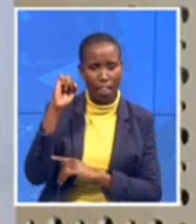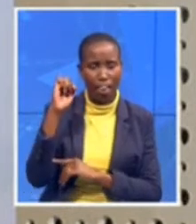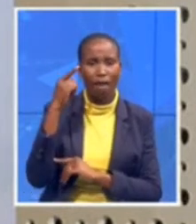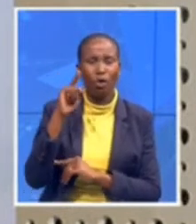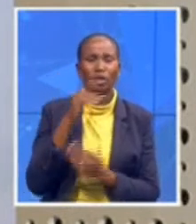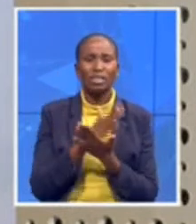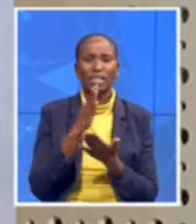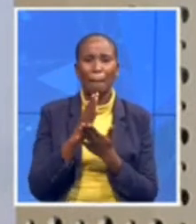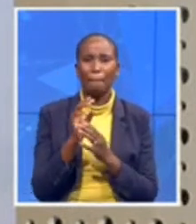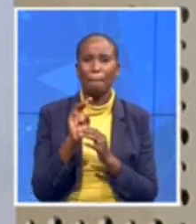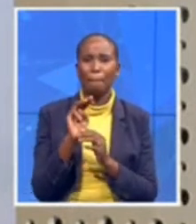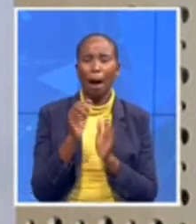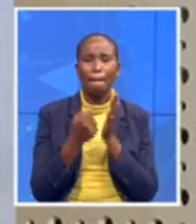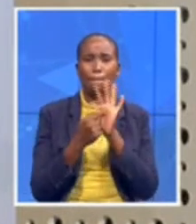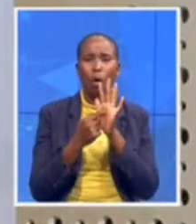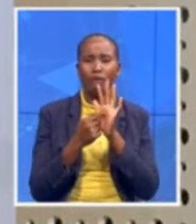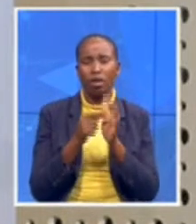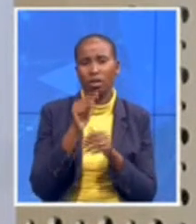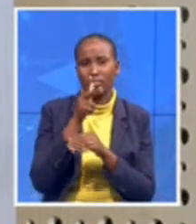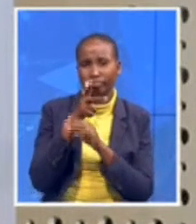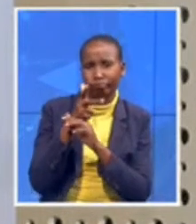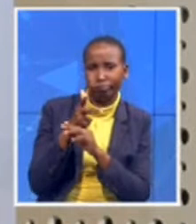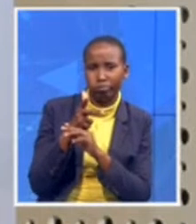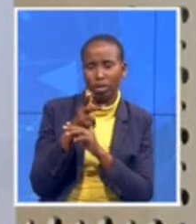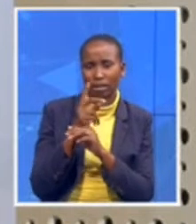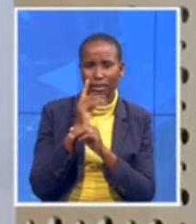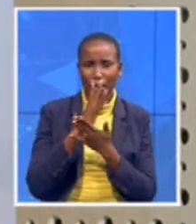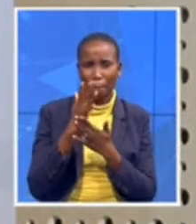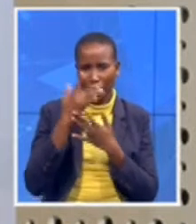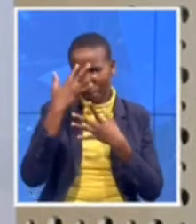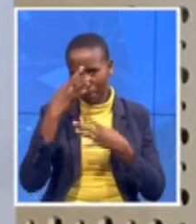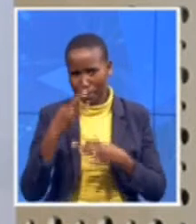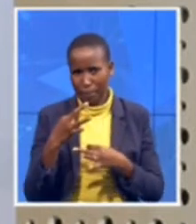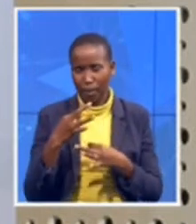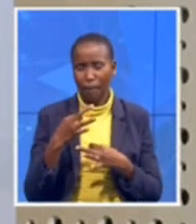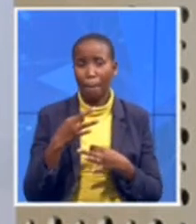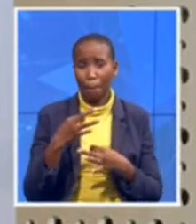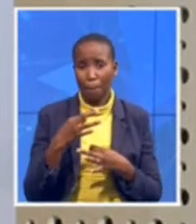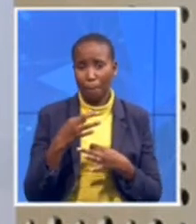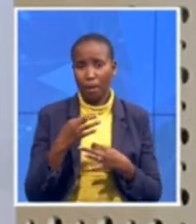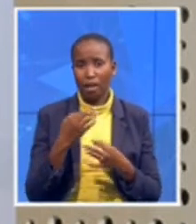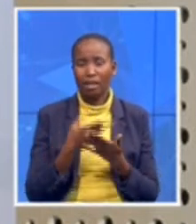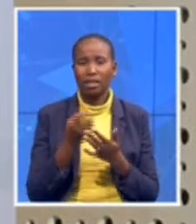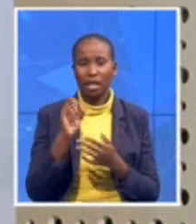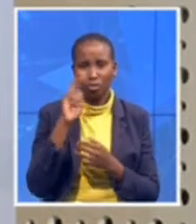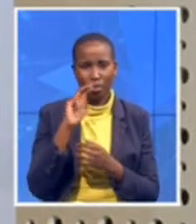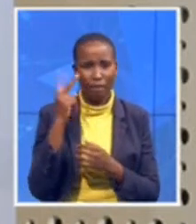classification decisions, reflecting on the robustness of our system.